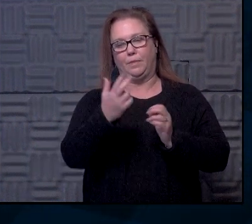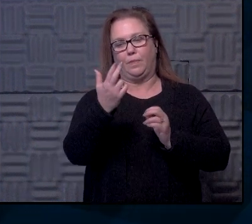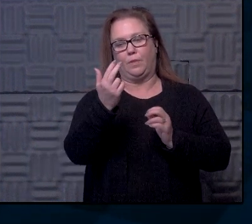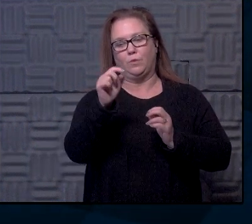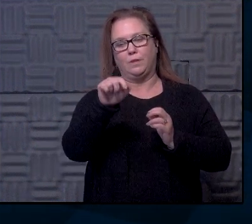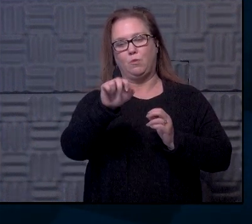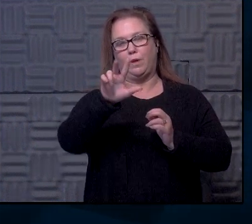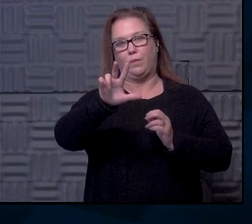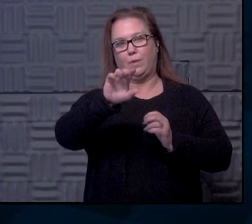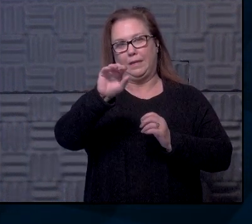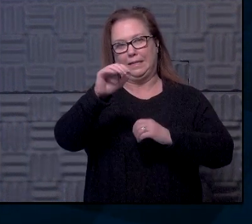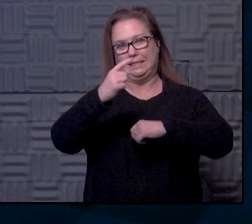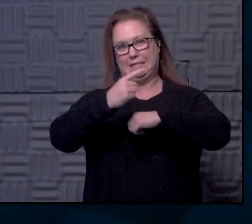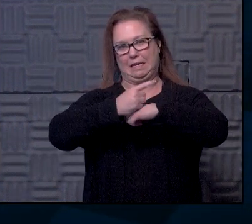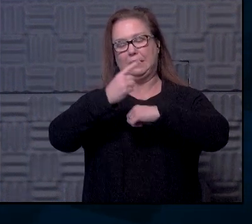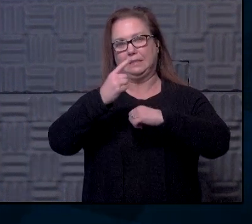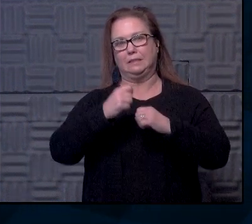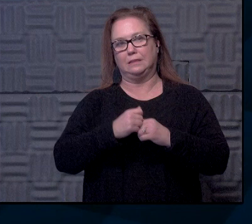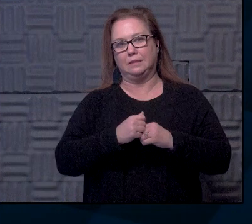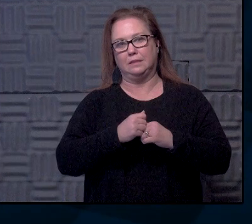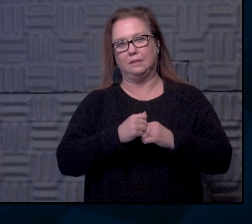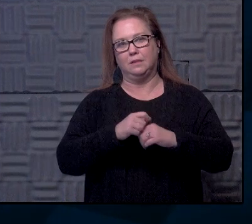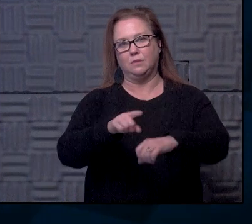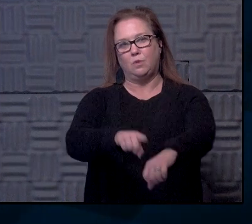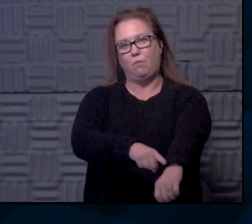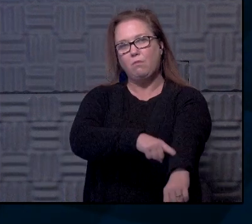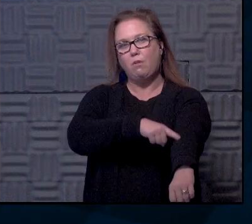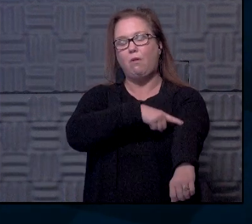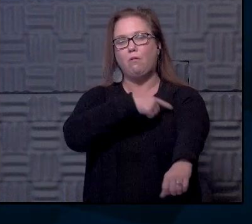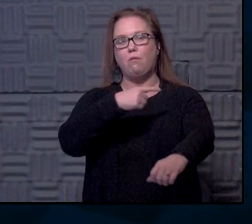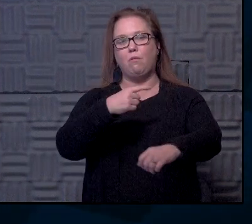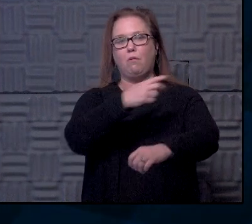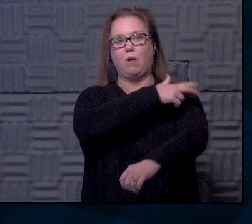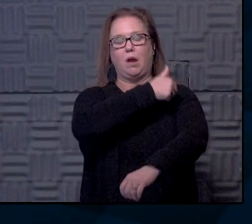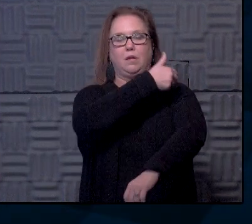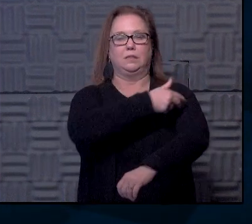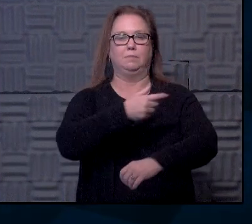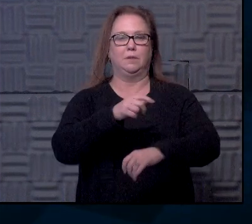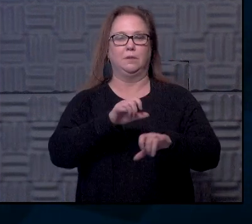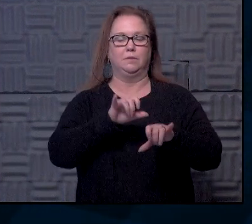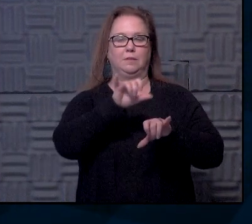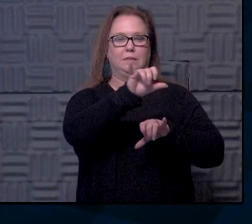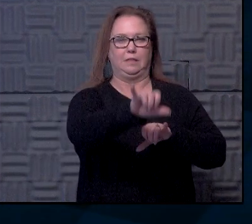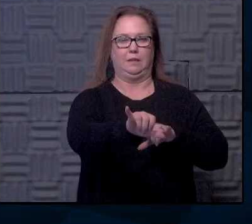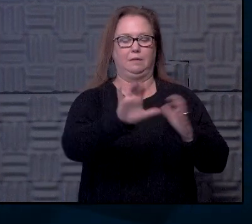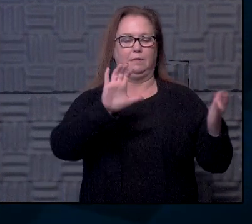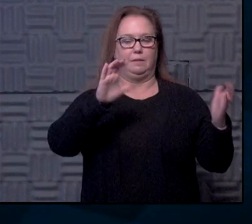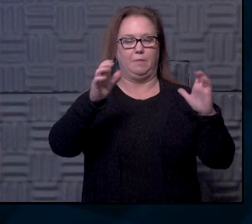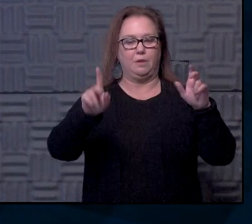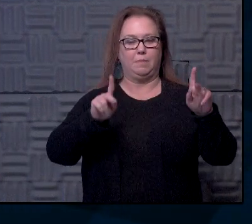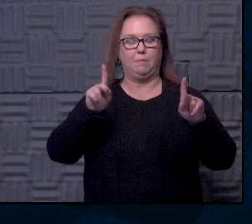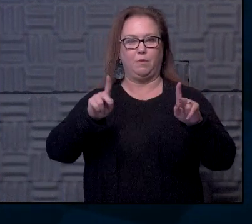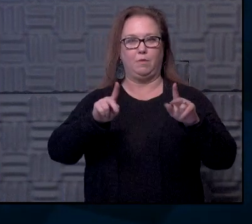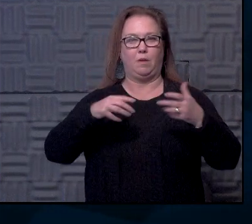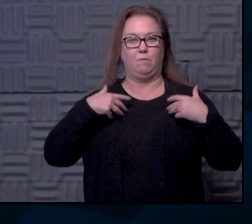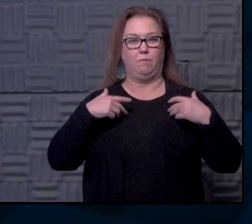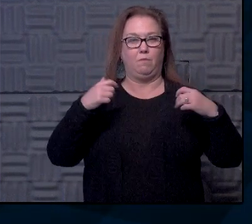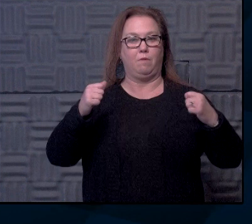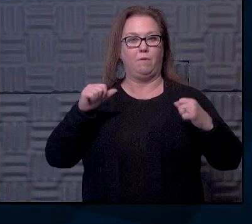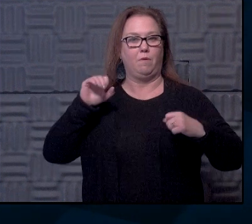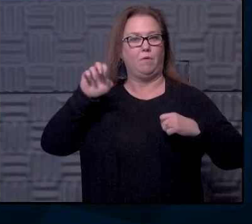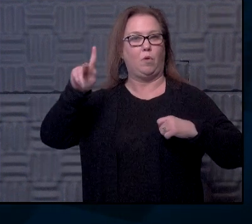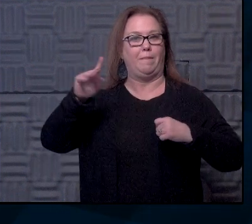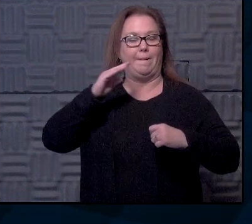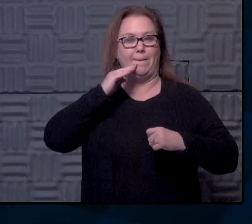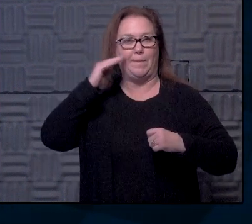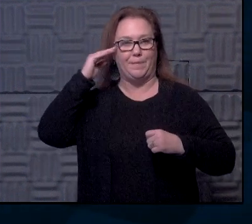13.3 days. So a significantly longer hospital stay than those who recover and go home. And you know that